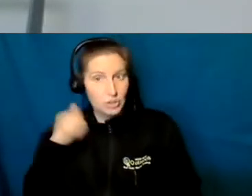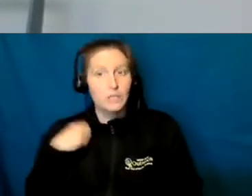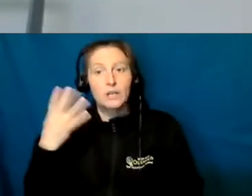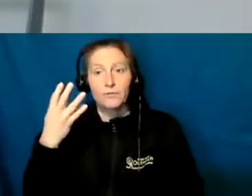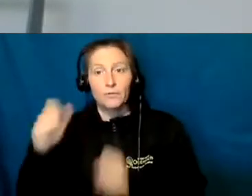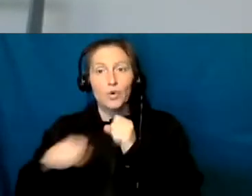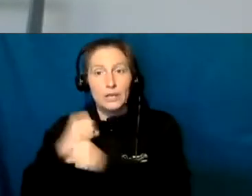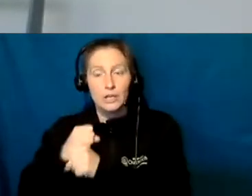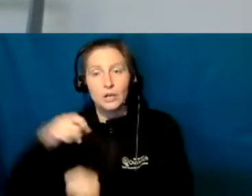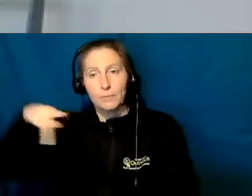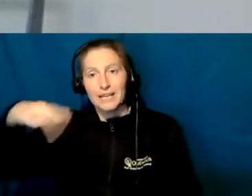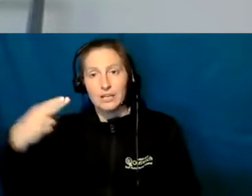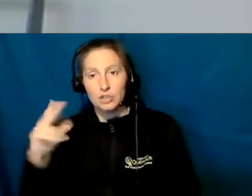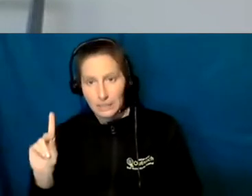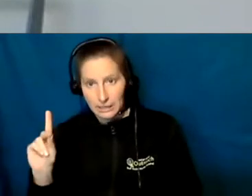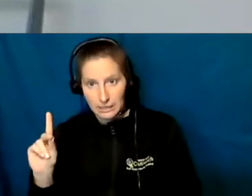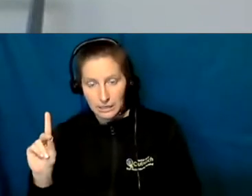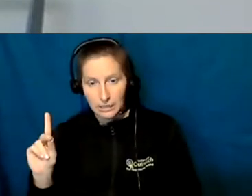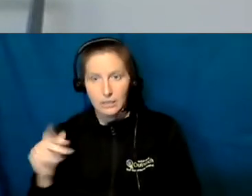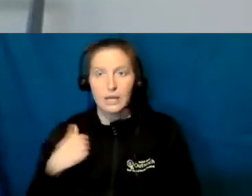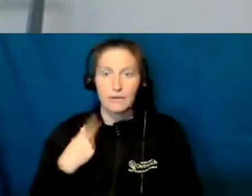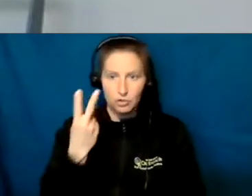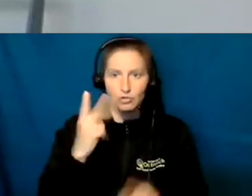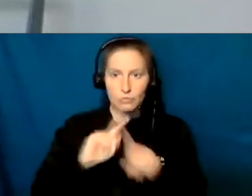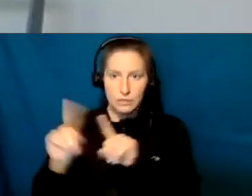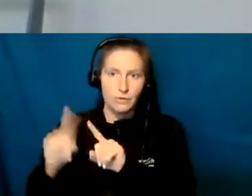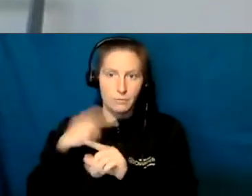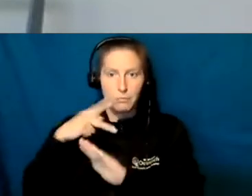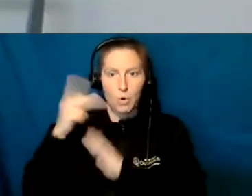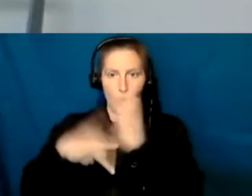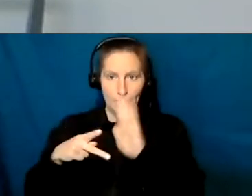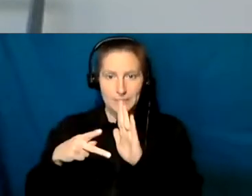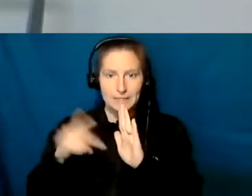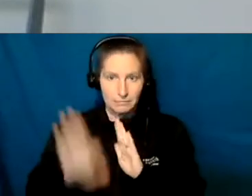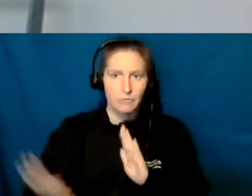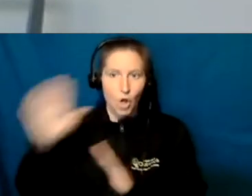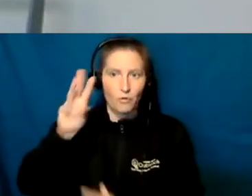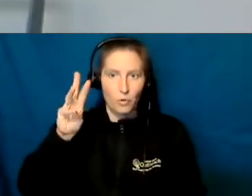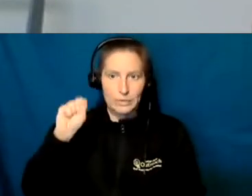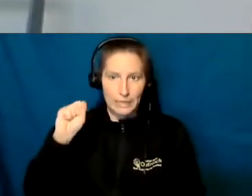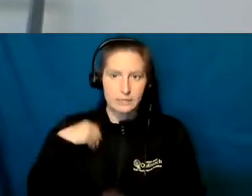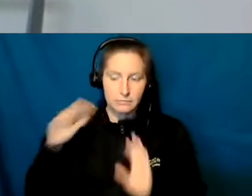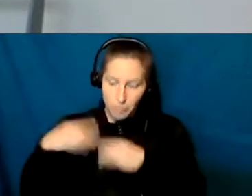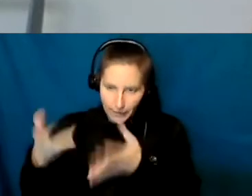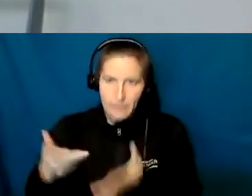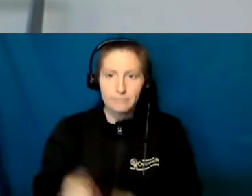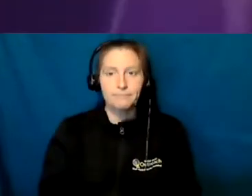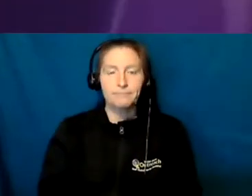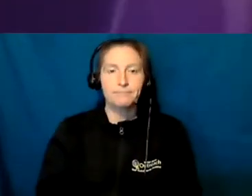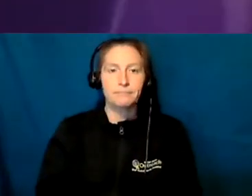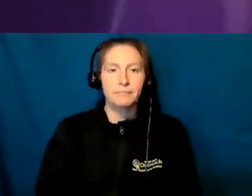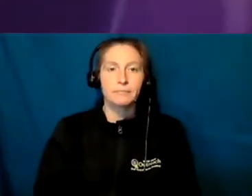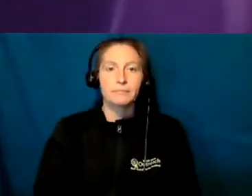doctorate degree. And there's 2 programs in Madison that offer, or 2 programs in Wisconsin that offer that right now.